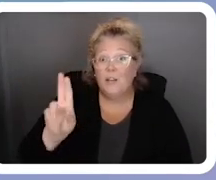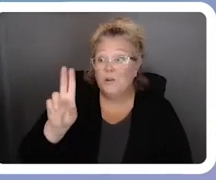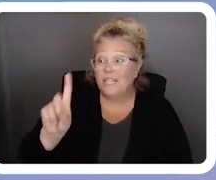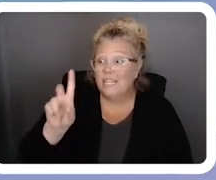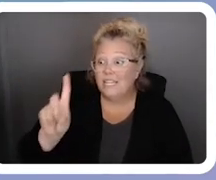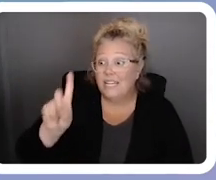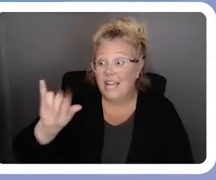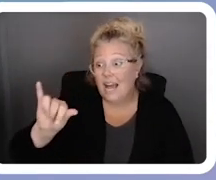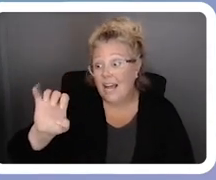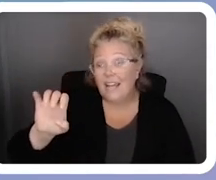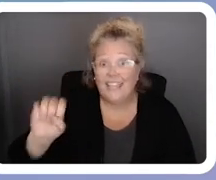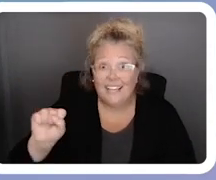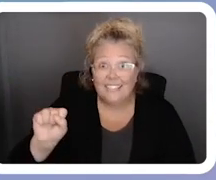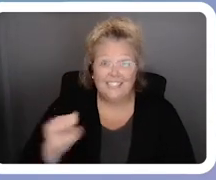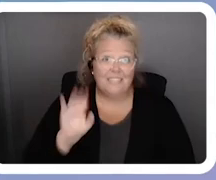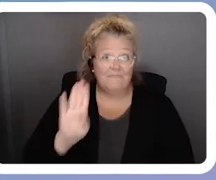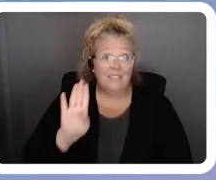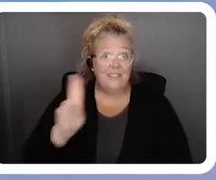Best buddies.